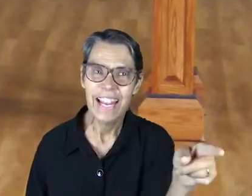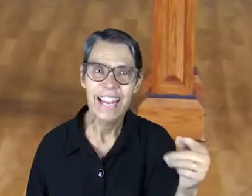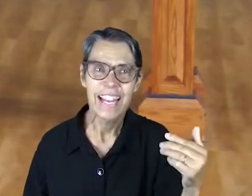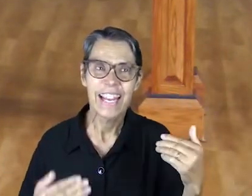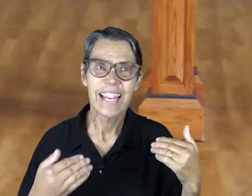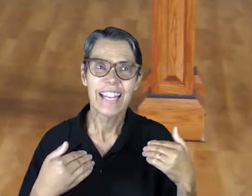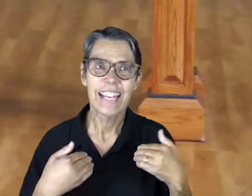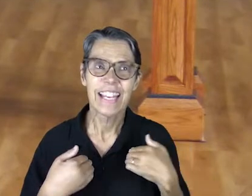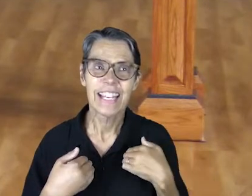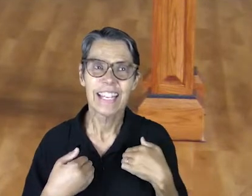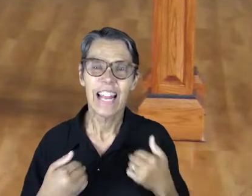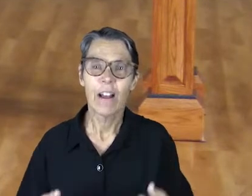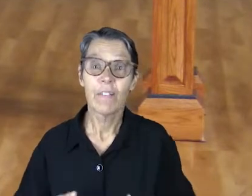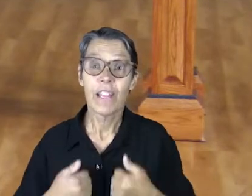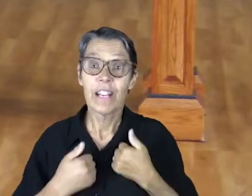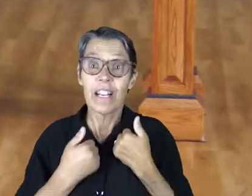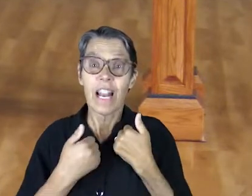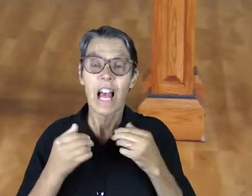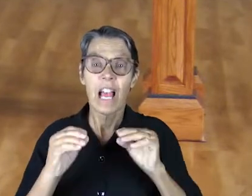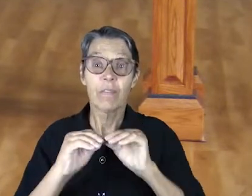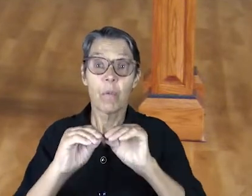might have their path